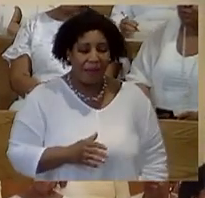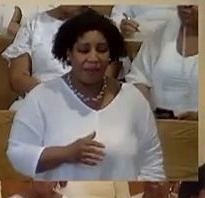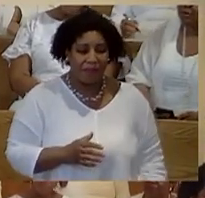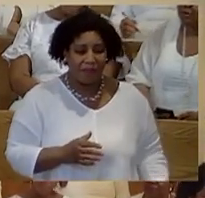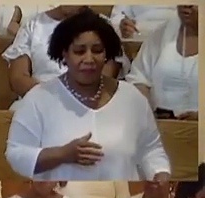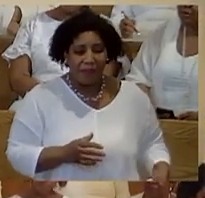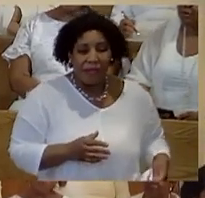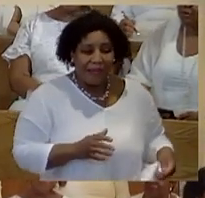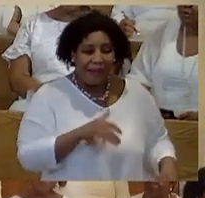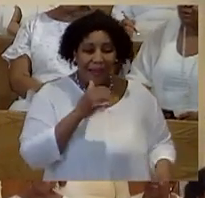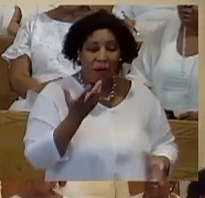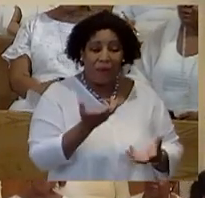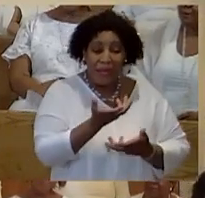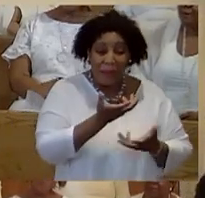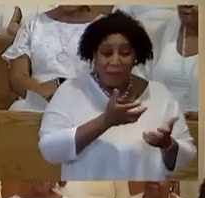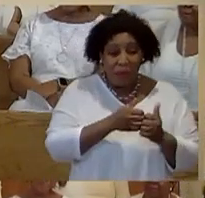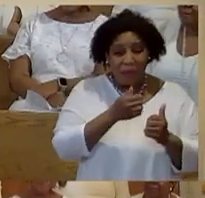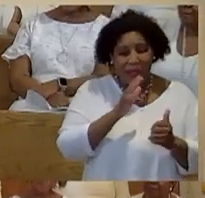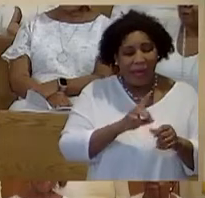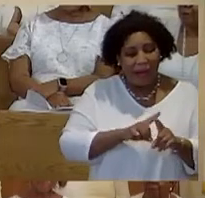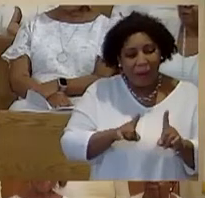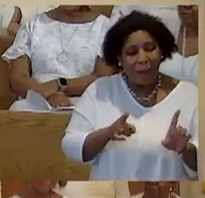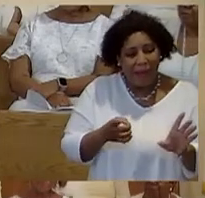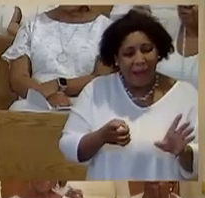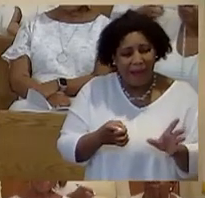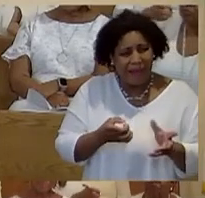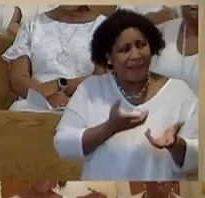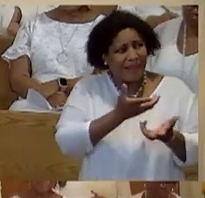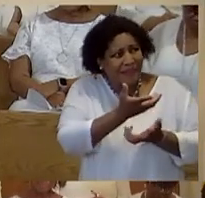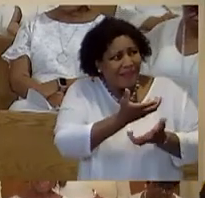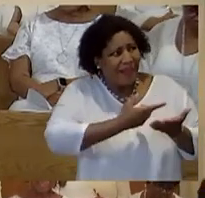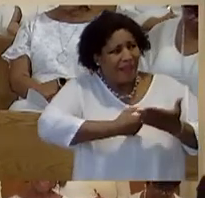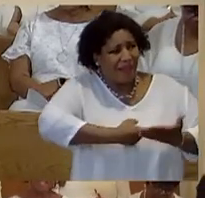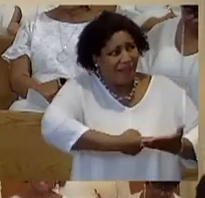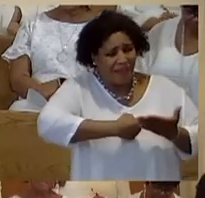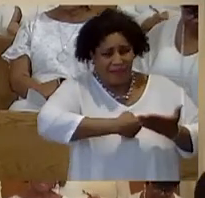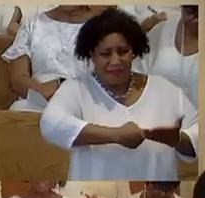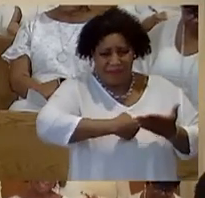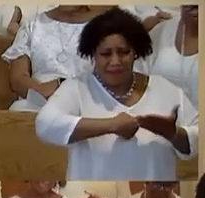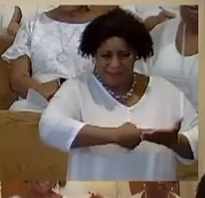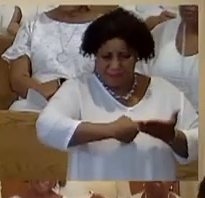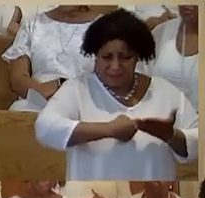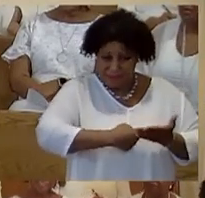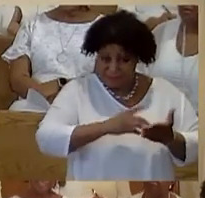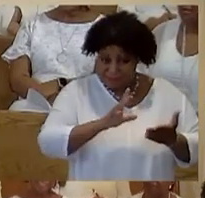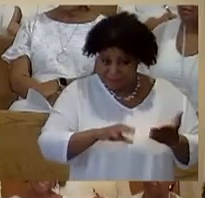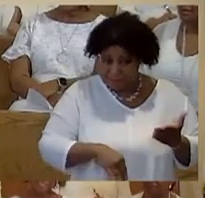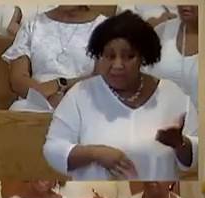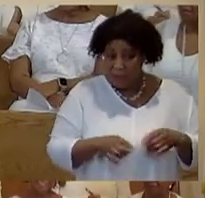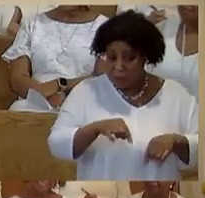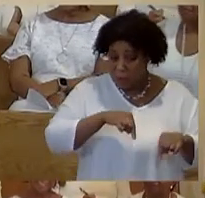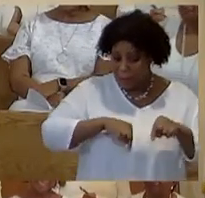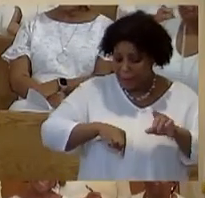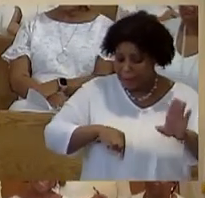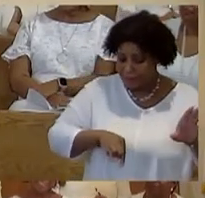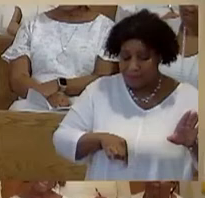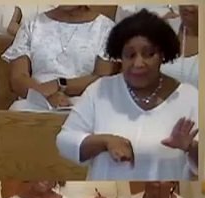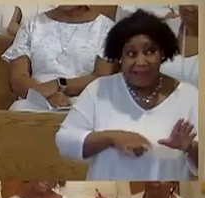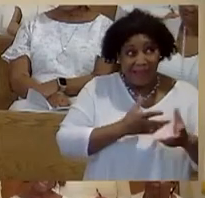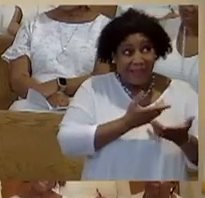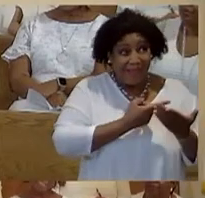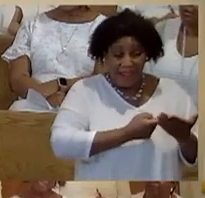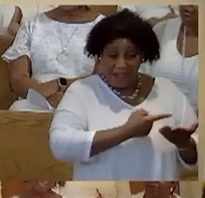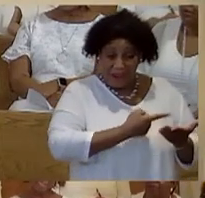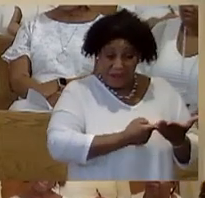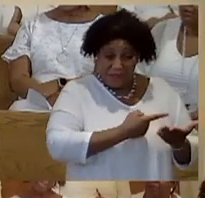not only do you have communion with God, you got to have some conversation with God. And let me just tell you what I just told you. The